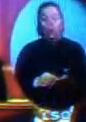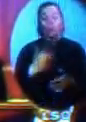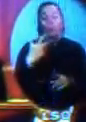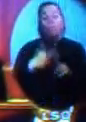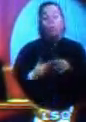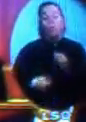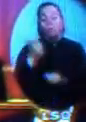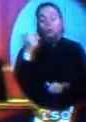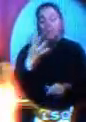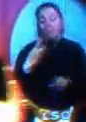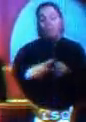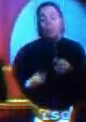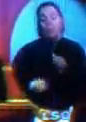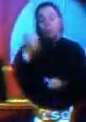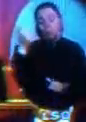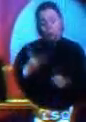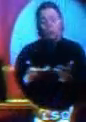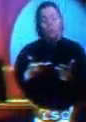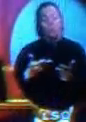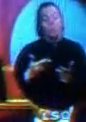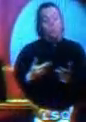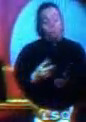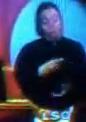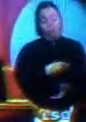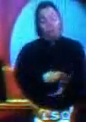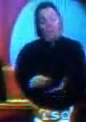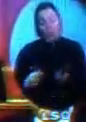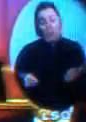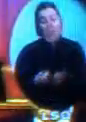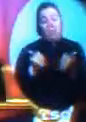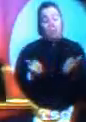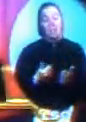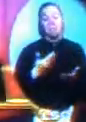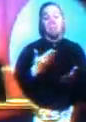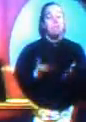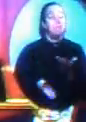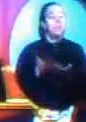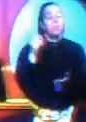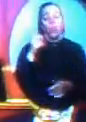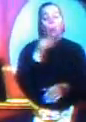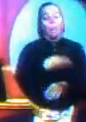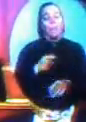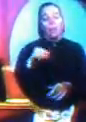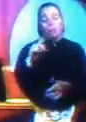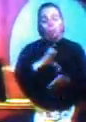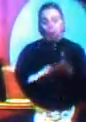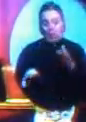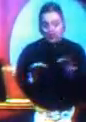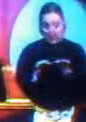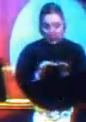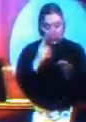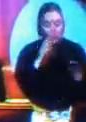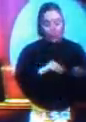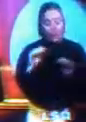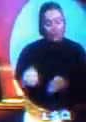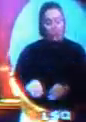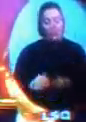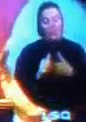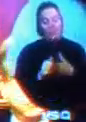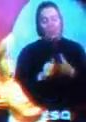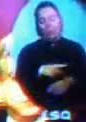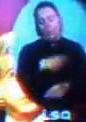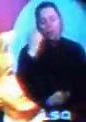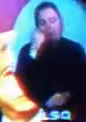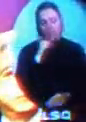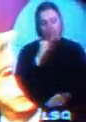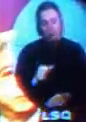300 million, 3 times it is going to cost hundreds of billions of dollars more?